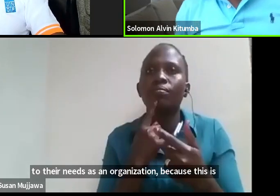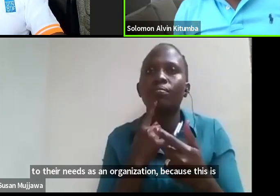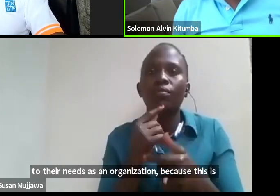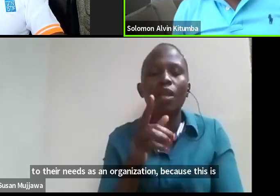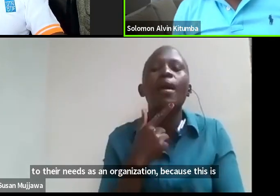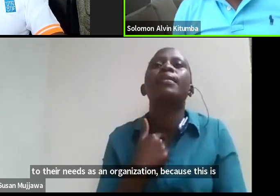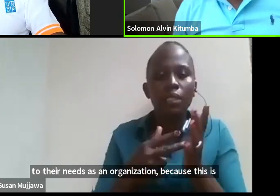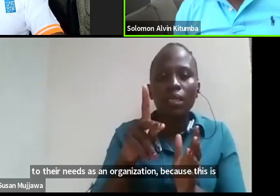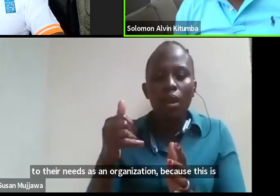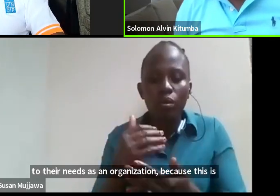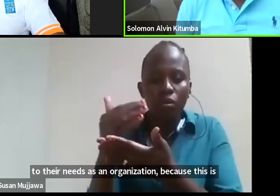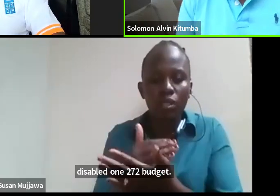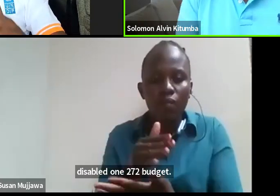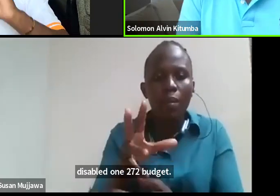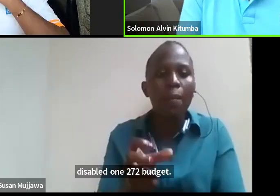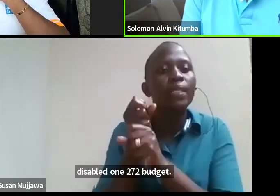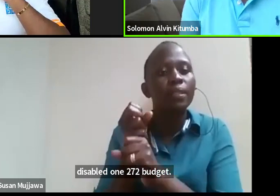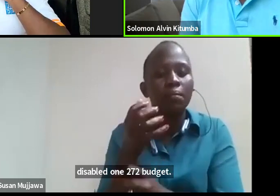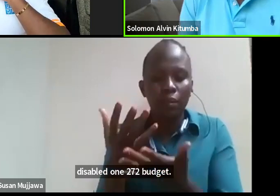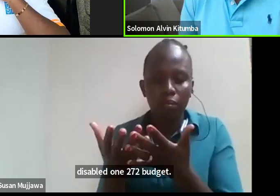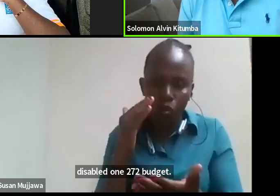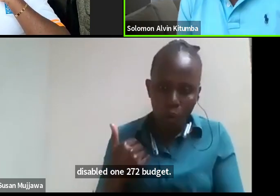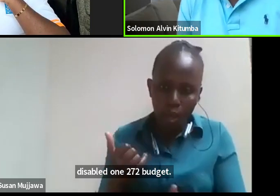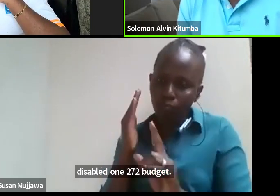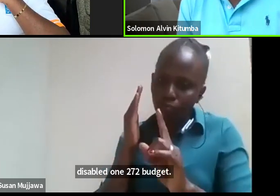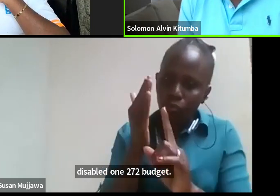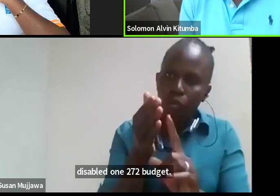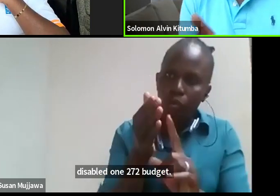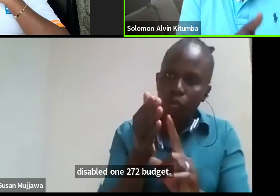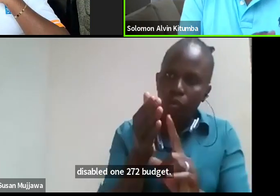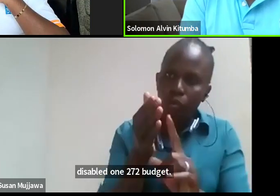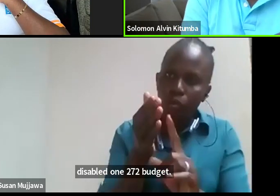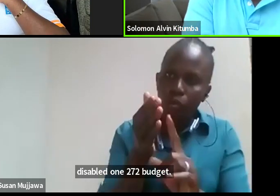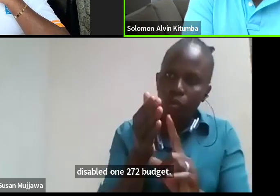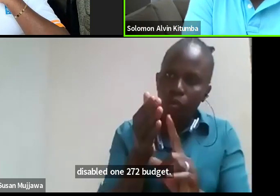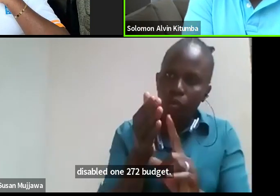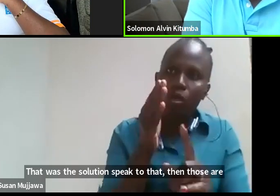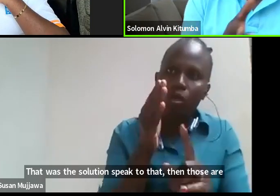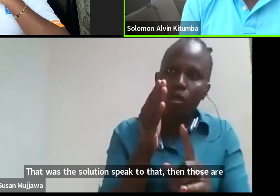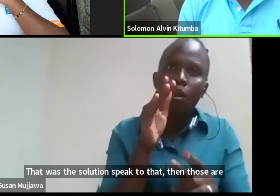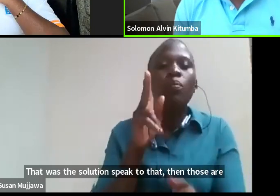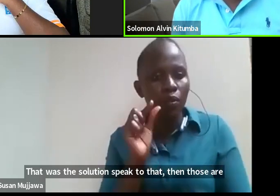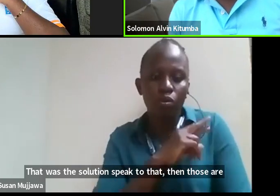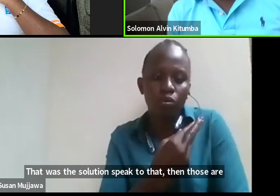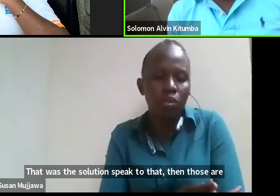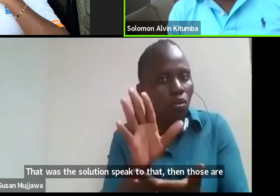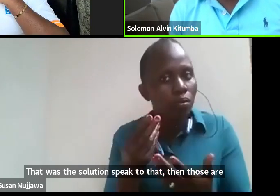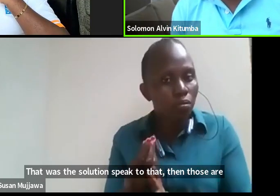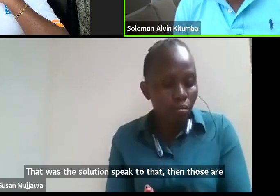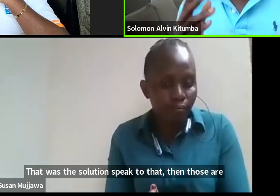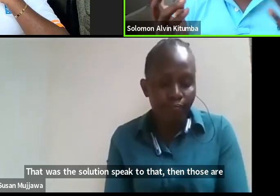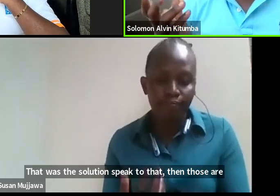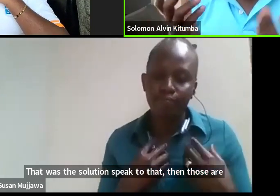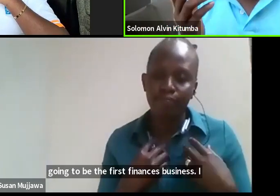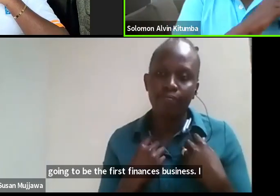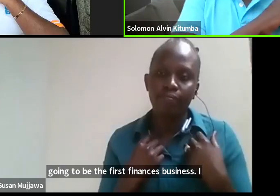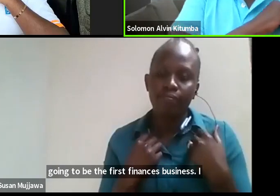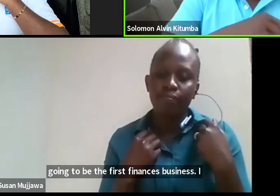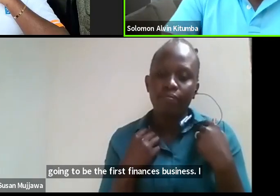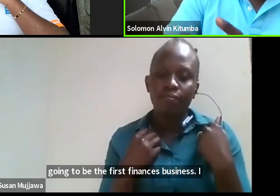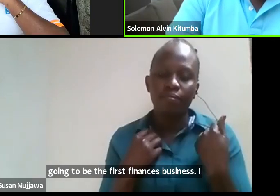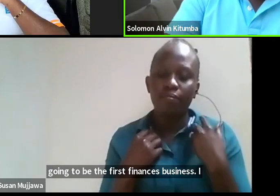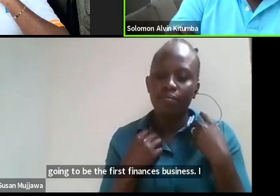reach more people with less resources. Does your solution speak to that? Then those are going to be the first finances of your business. I don't know whether it